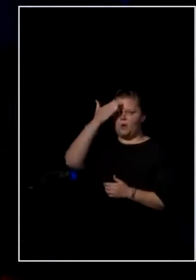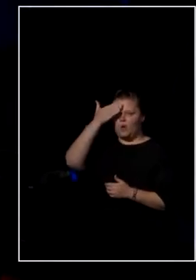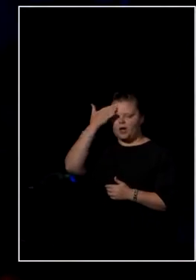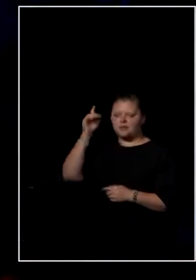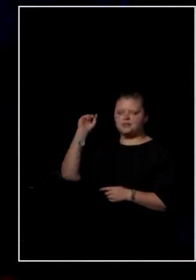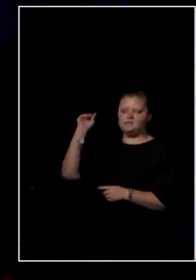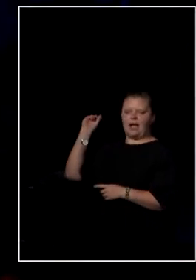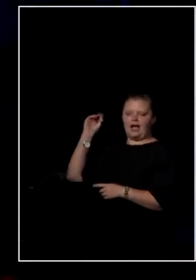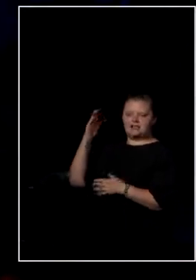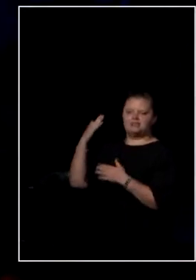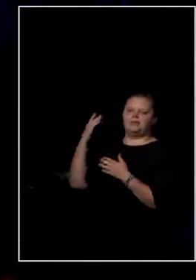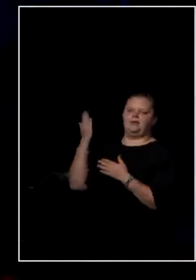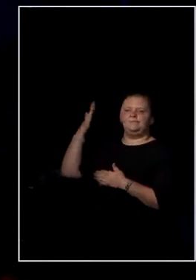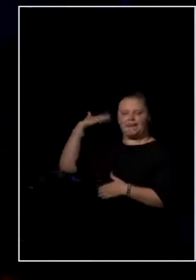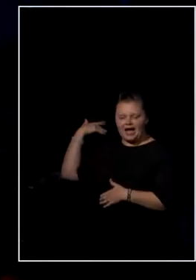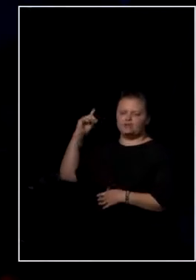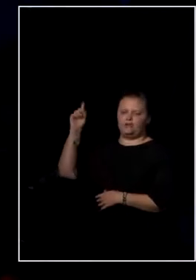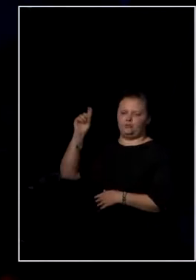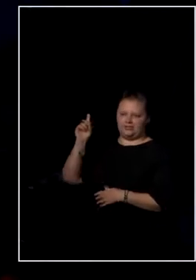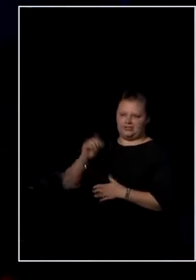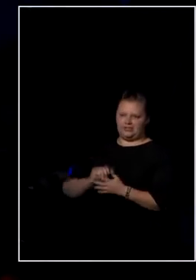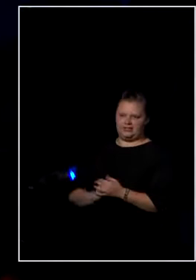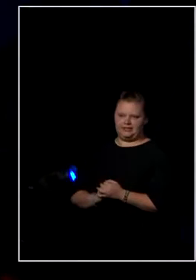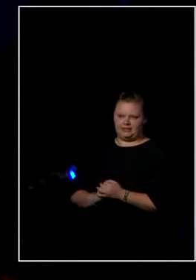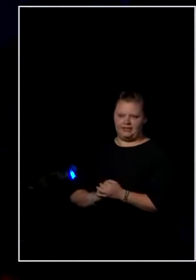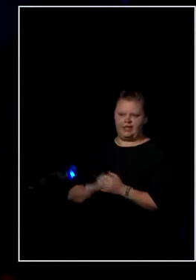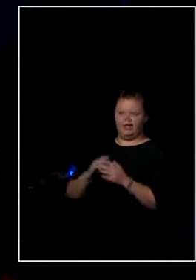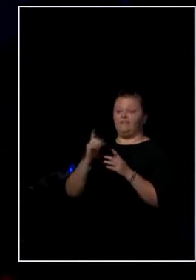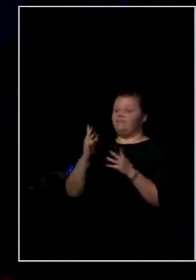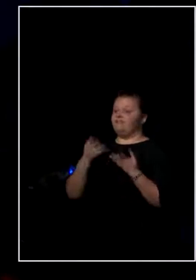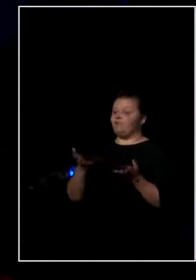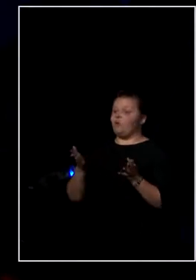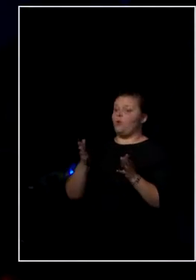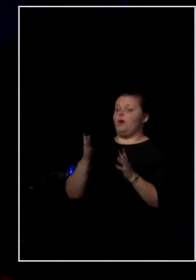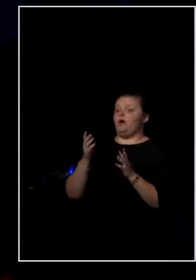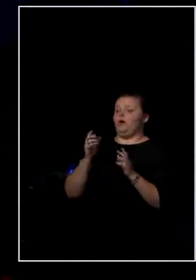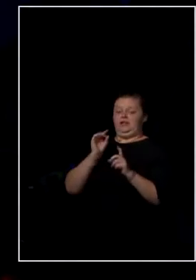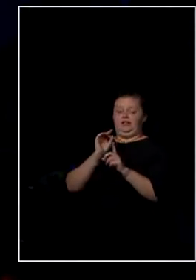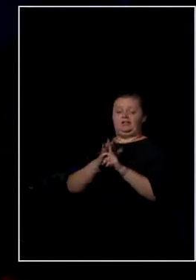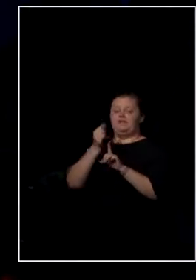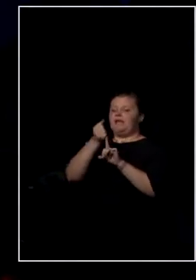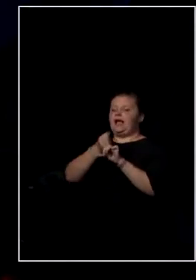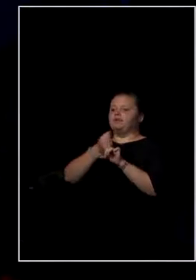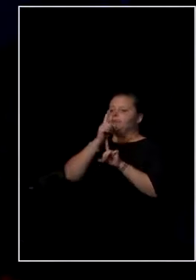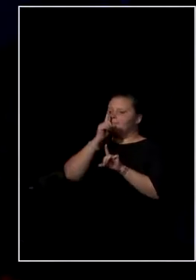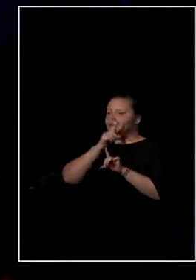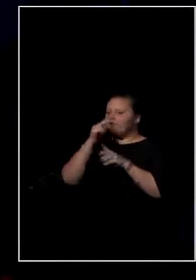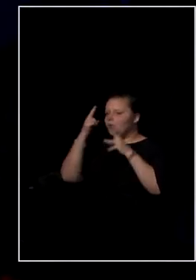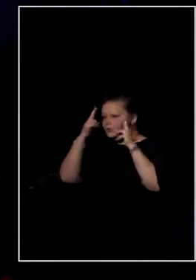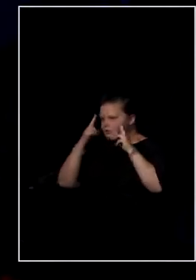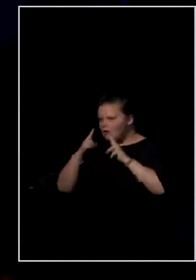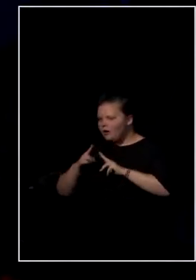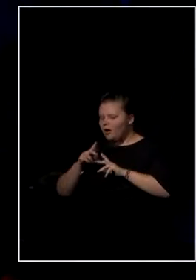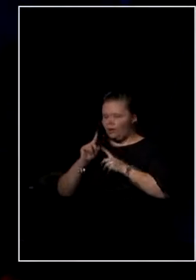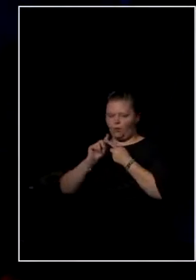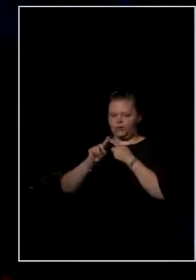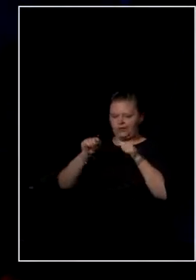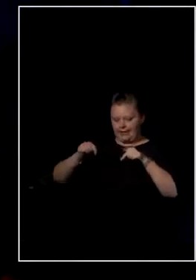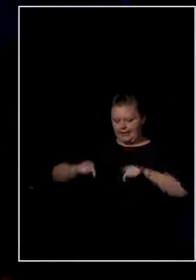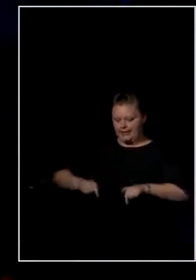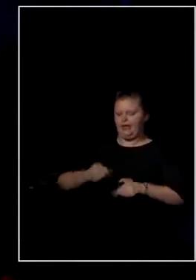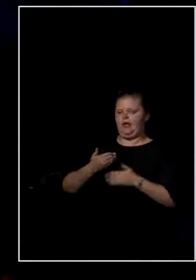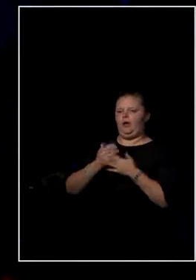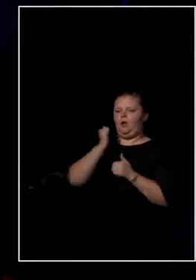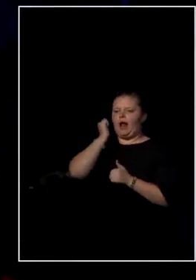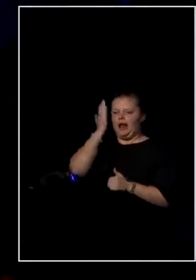and present, and even for the self-advocacy people who have passed away and who are still here today on Aboriginal